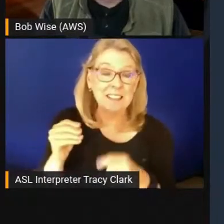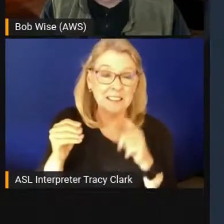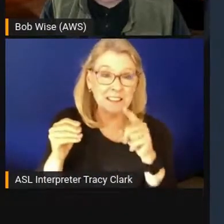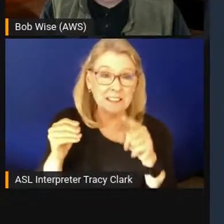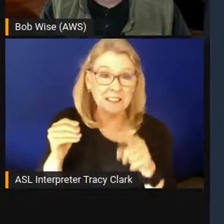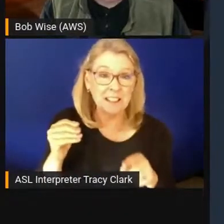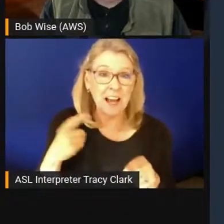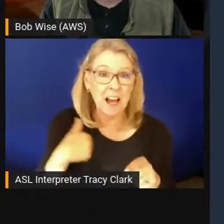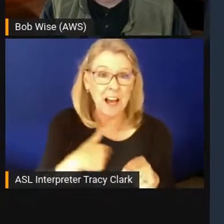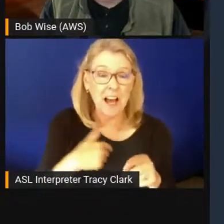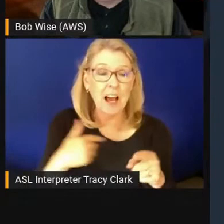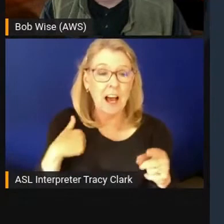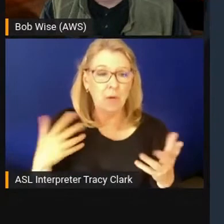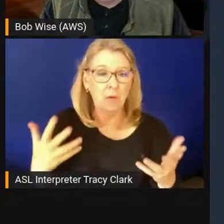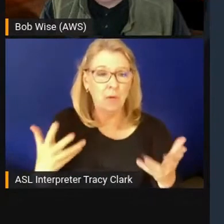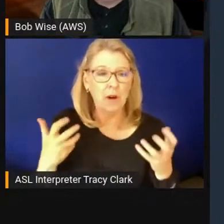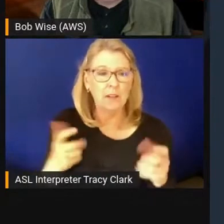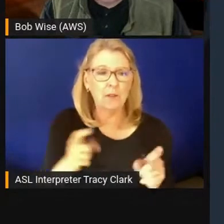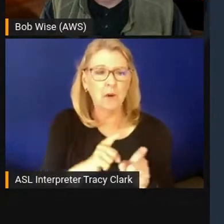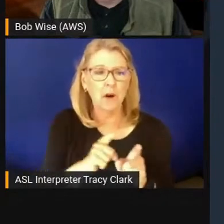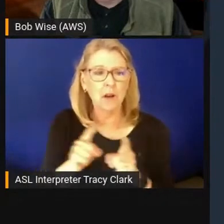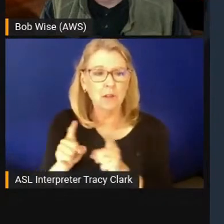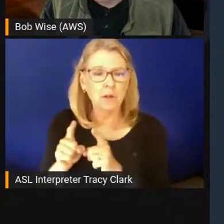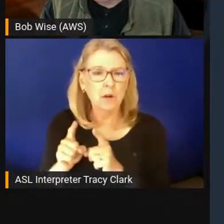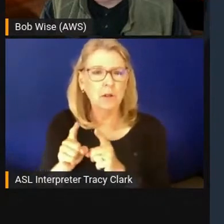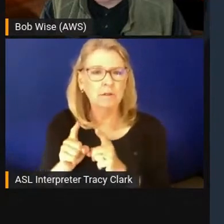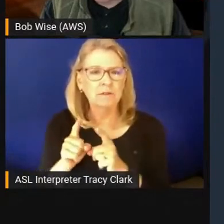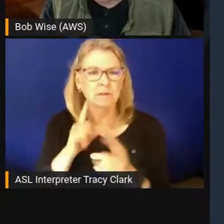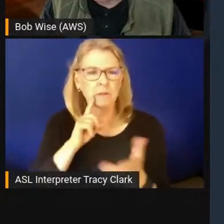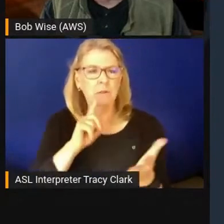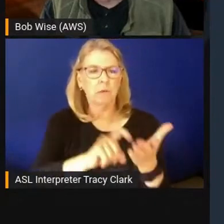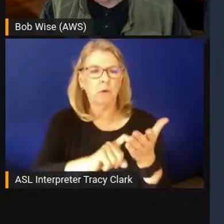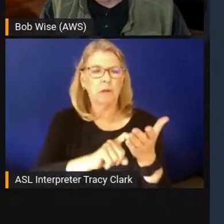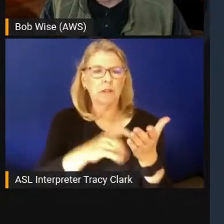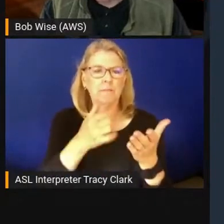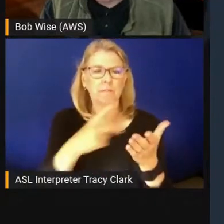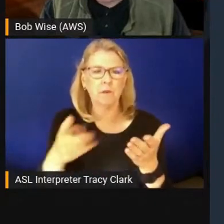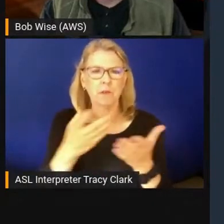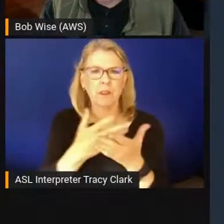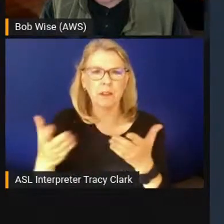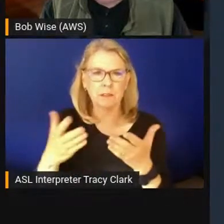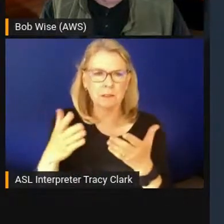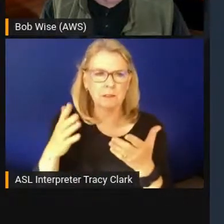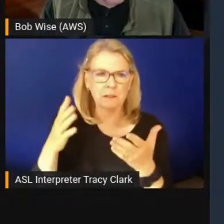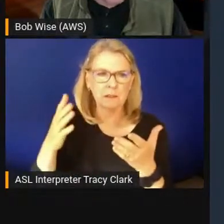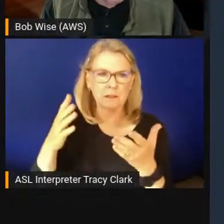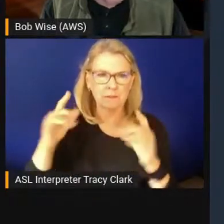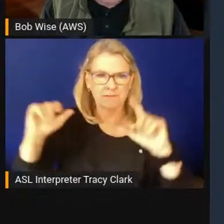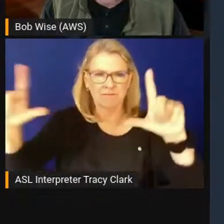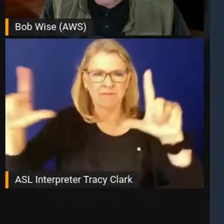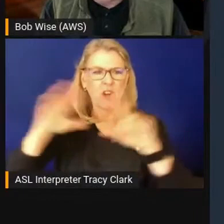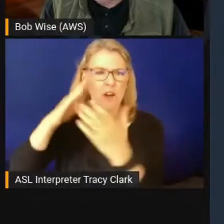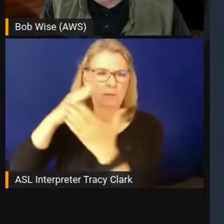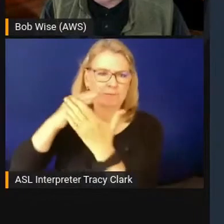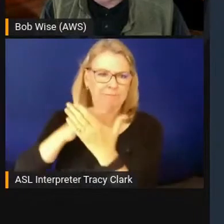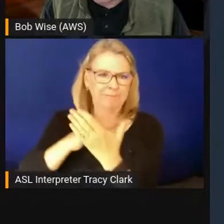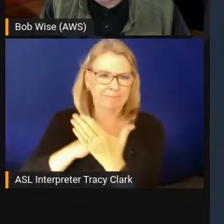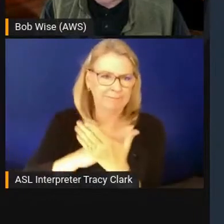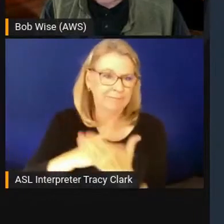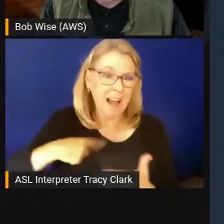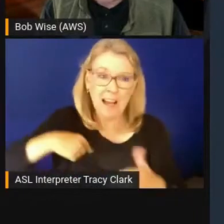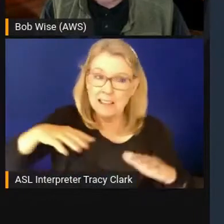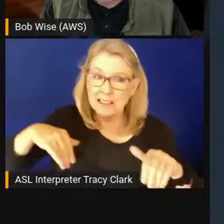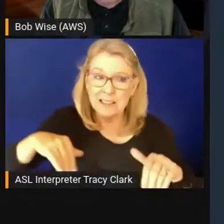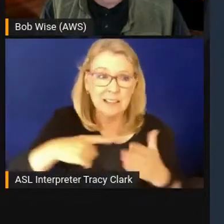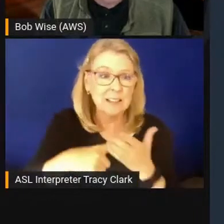wanted to also point to a couple of things here. Since I didn't talk about all the projects during my comments here, wanted